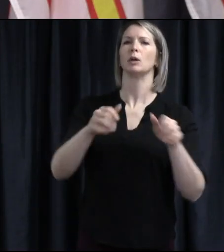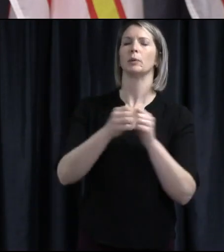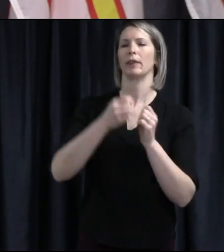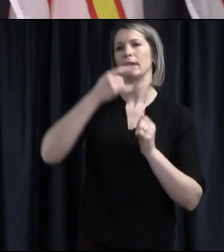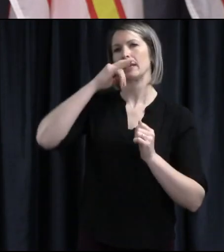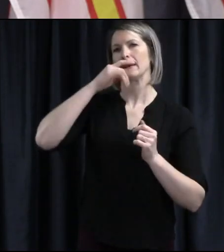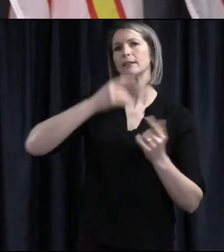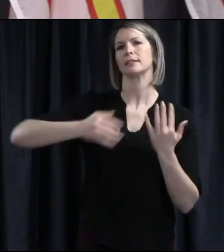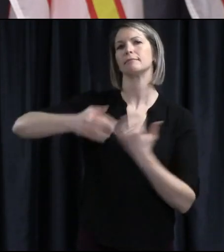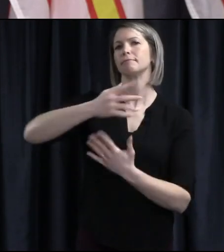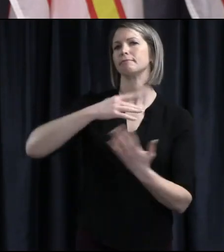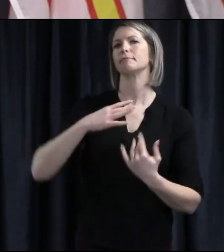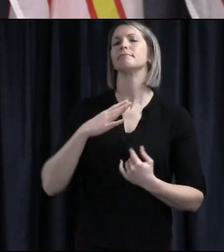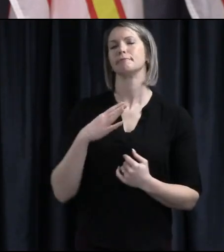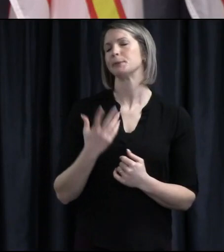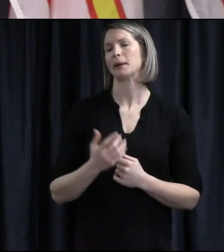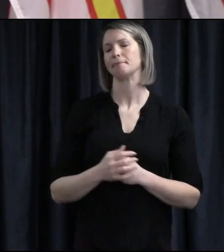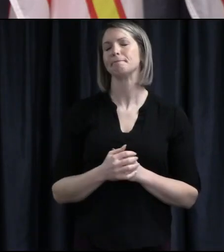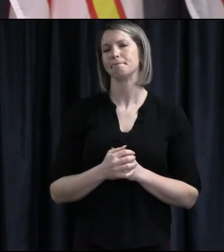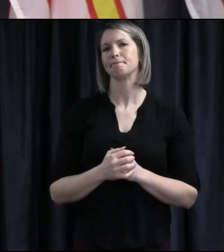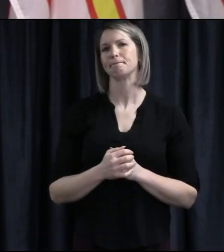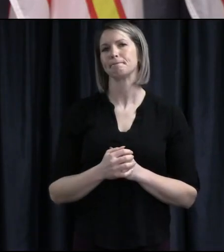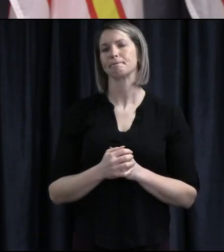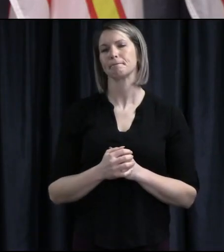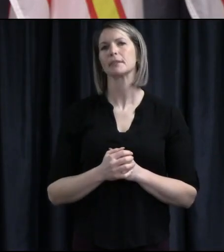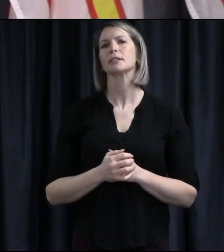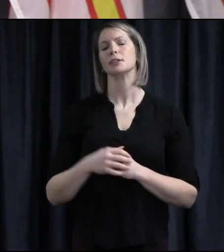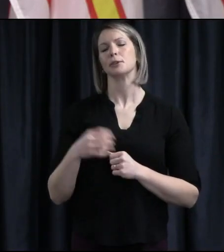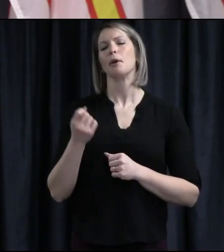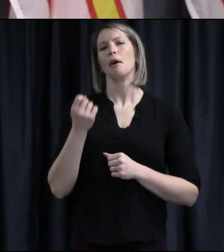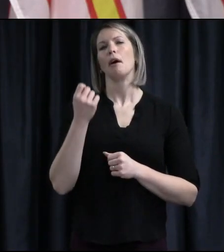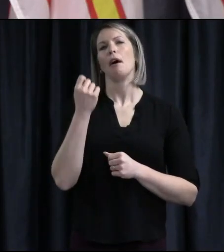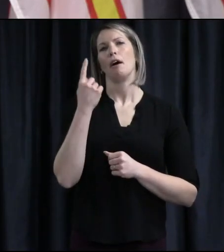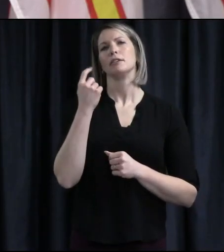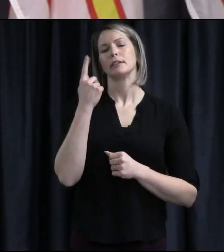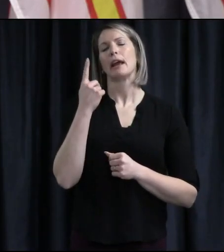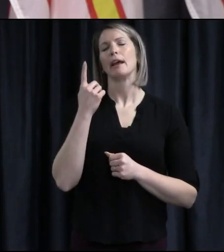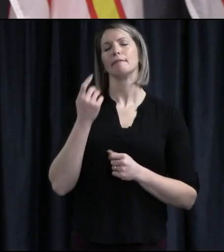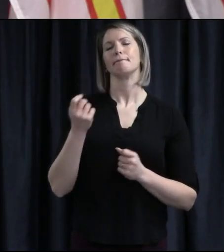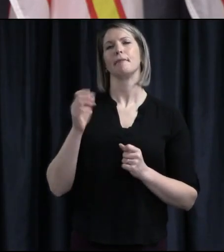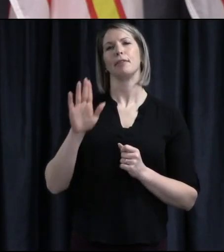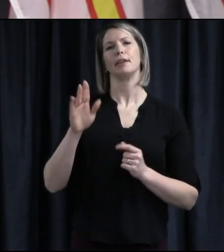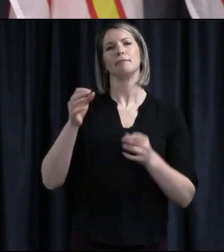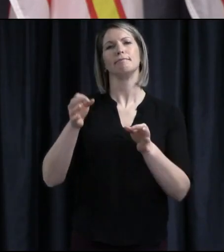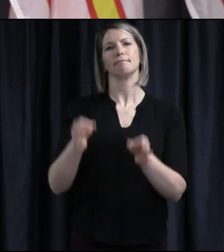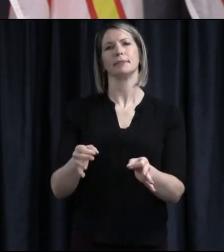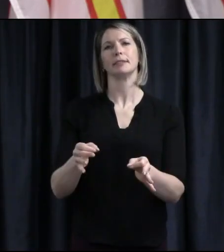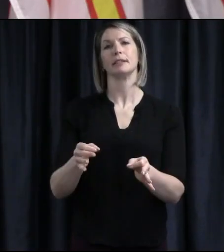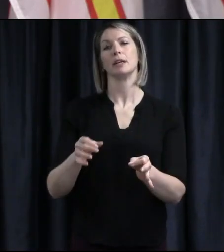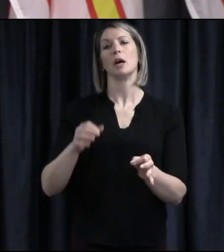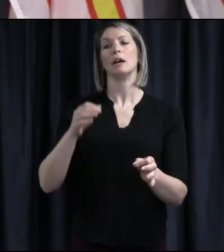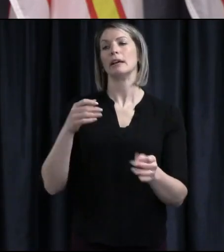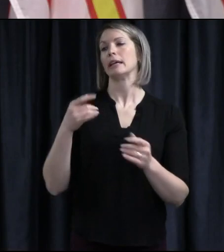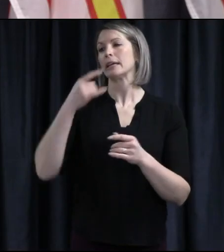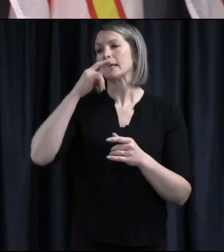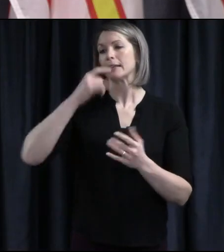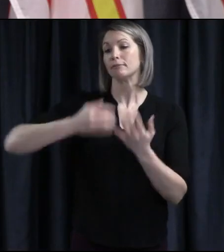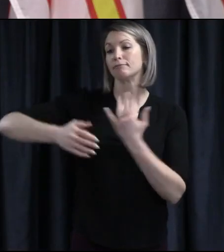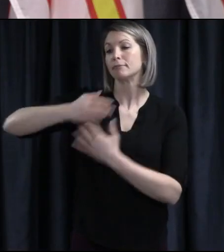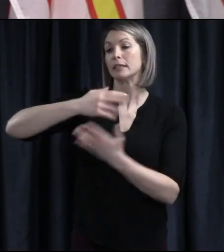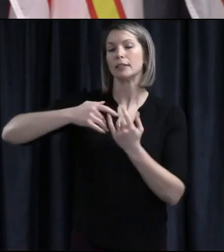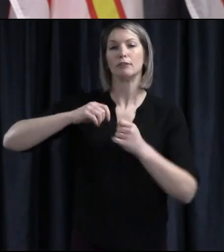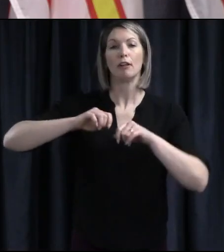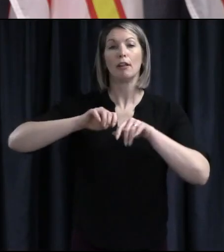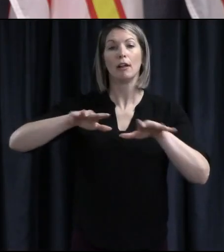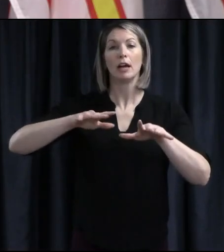together closely in time, there could be that slight chance that there could be transmission of not just